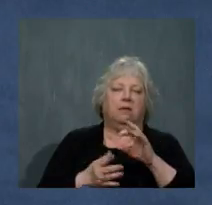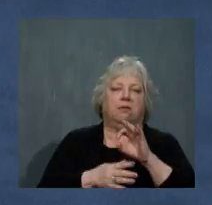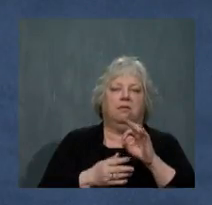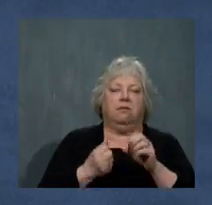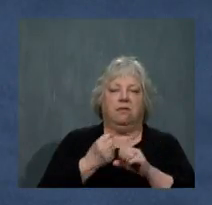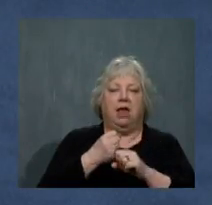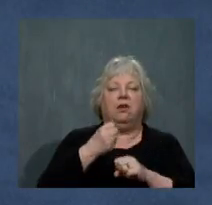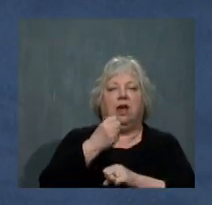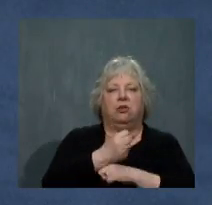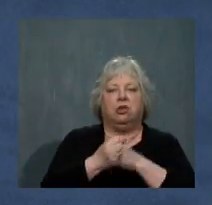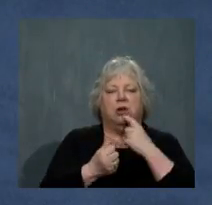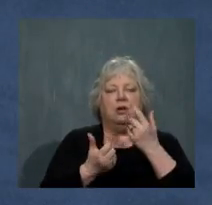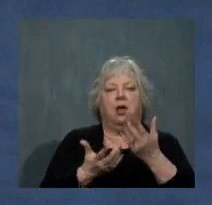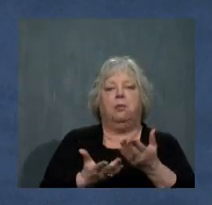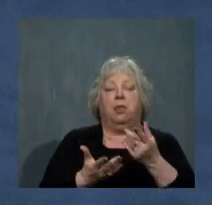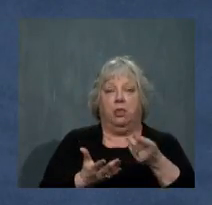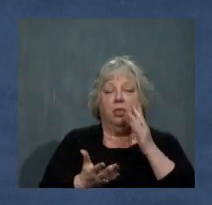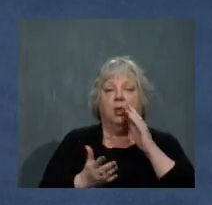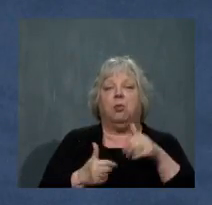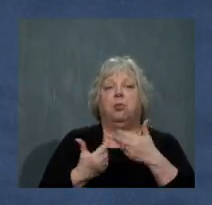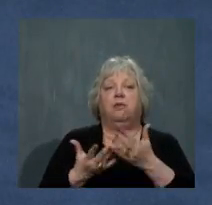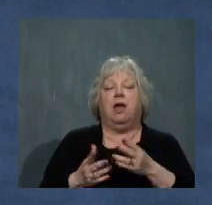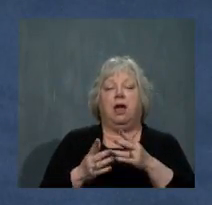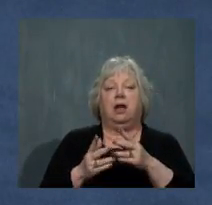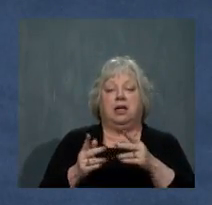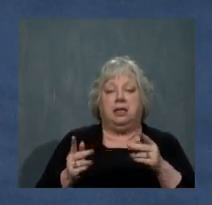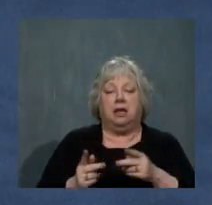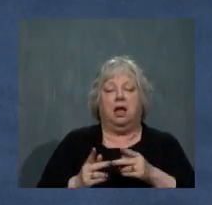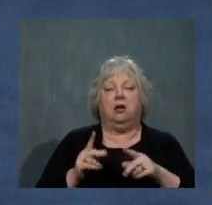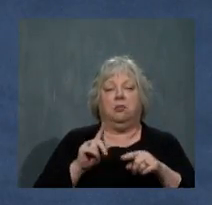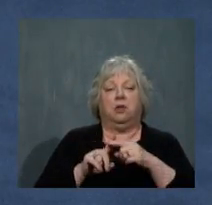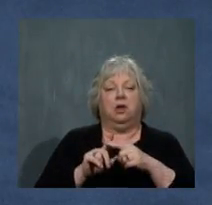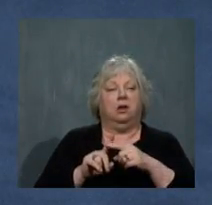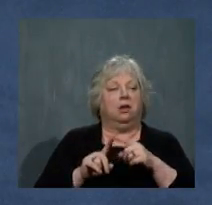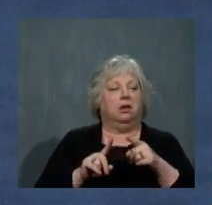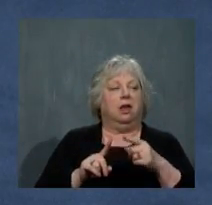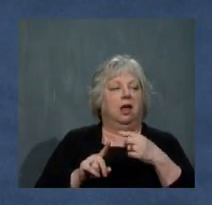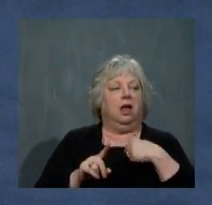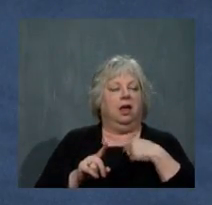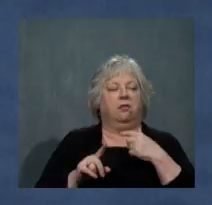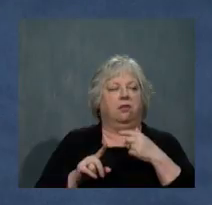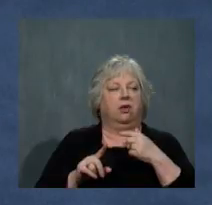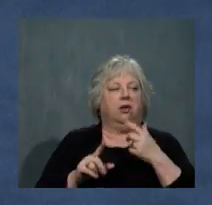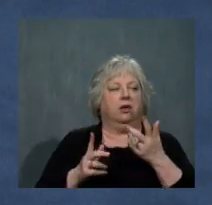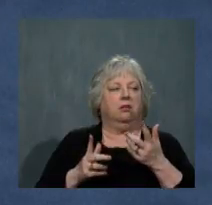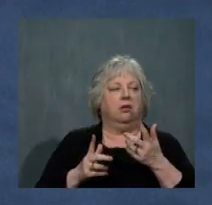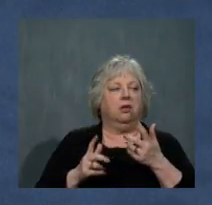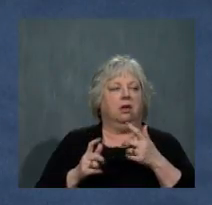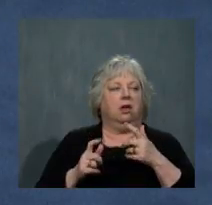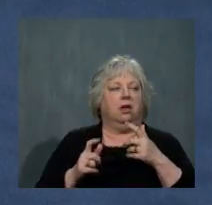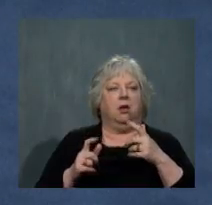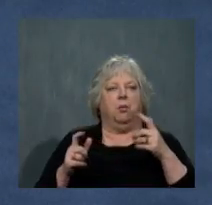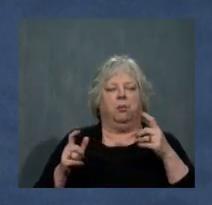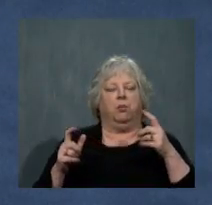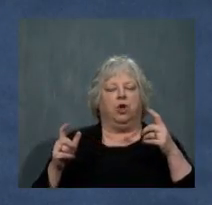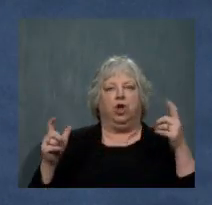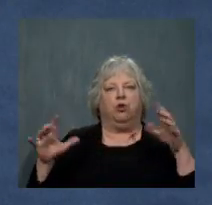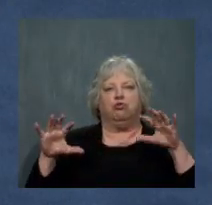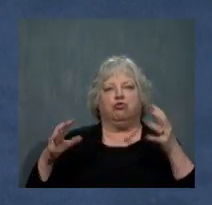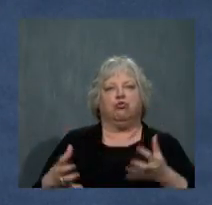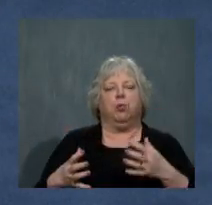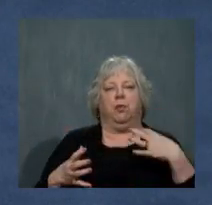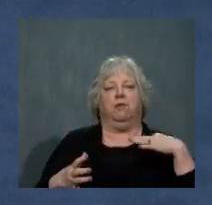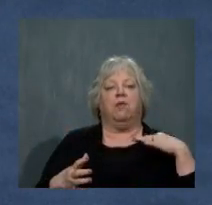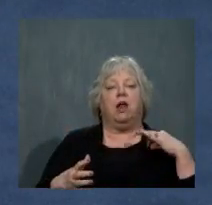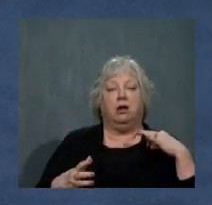actually, you know, they're going to provide a site, but also, you know, they have a monumental class of volunteers, and they